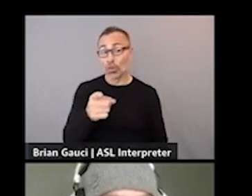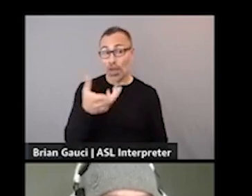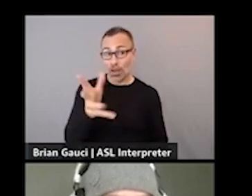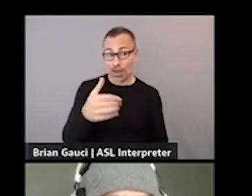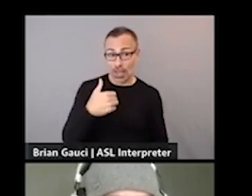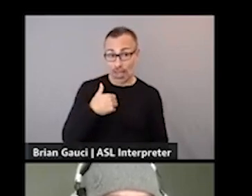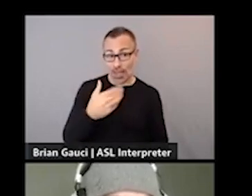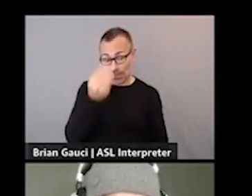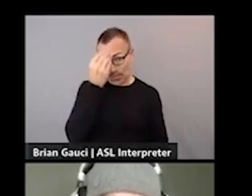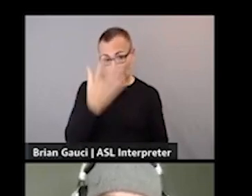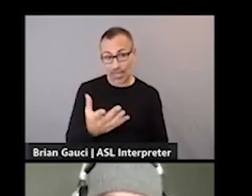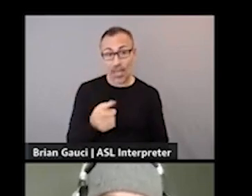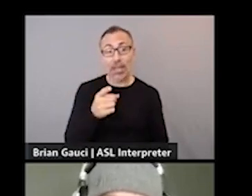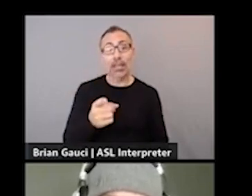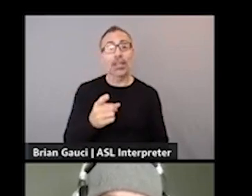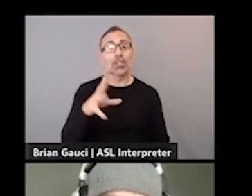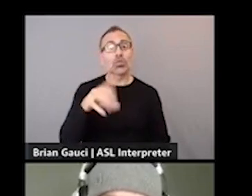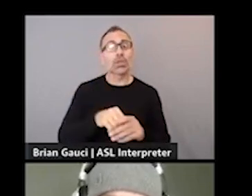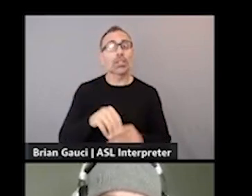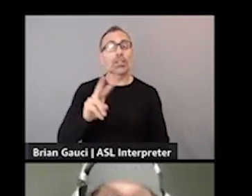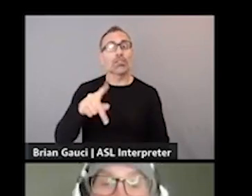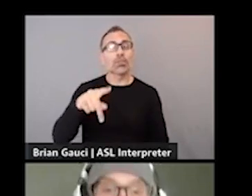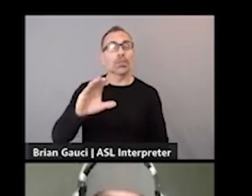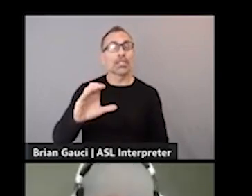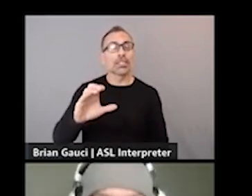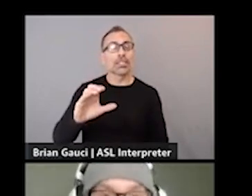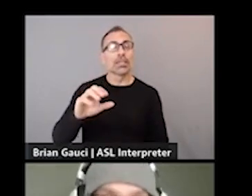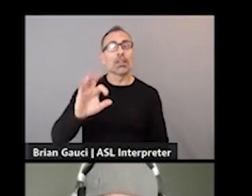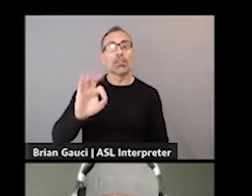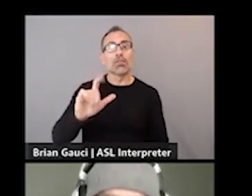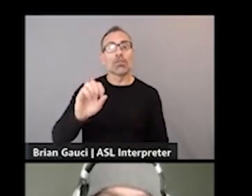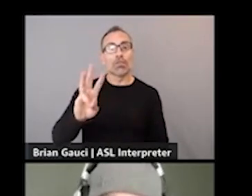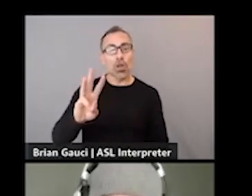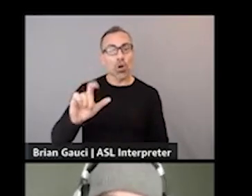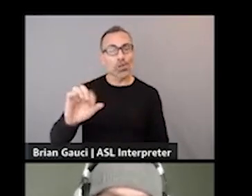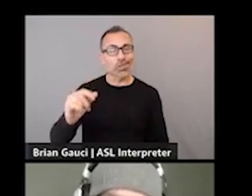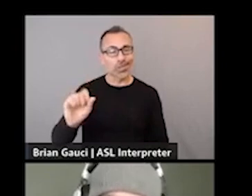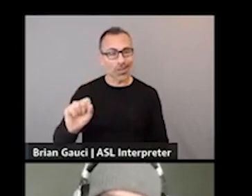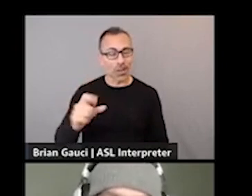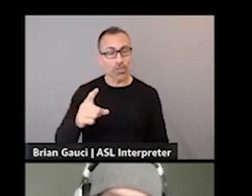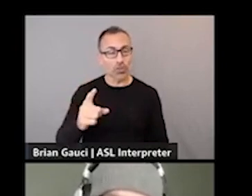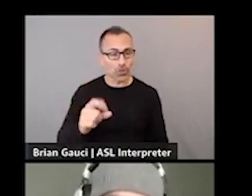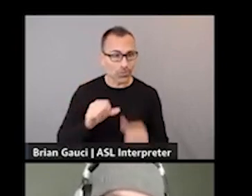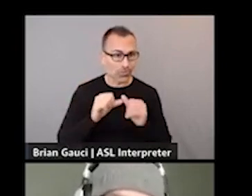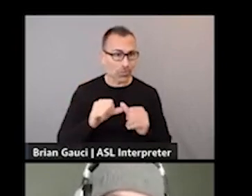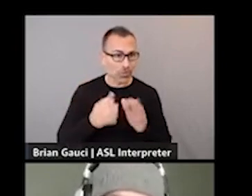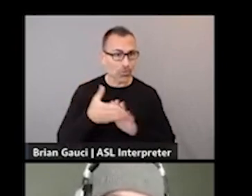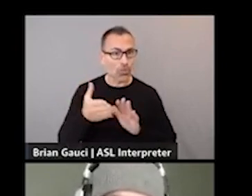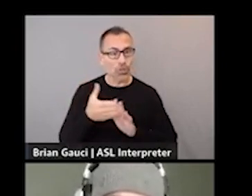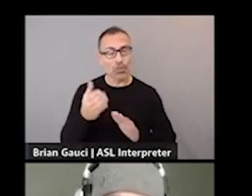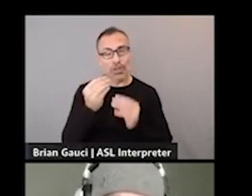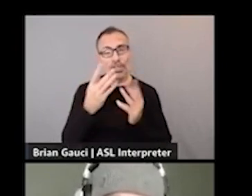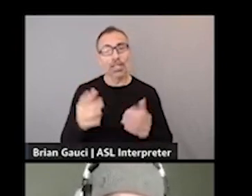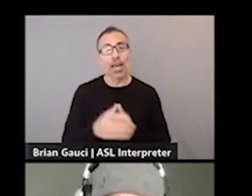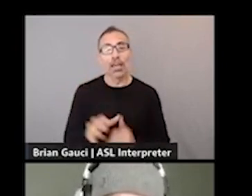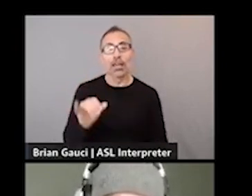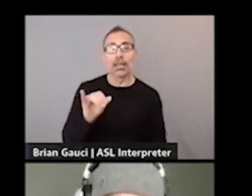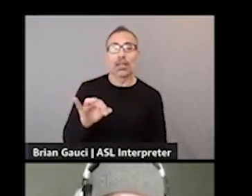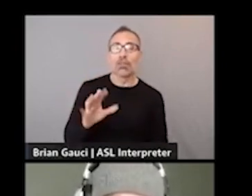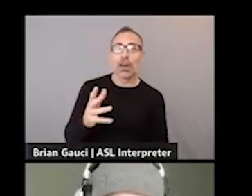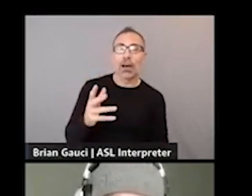the VPC flow logs, which I was talking about. It kind of keeps generating the data. And if I go, let's say